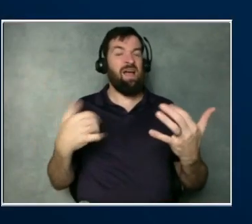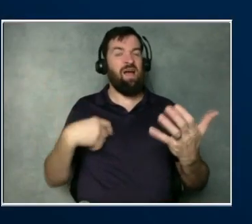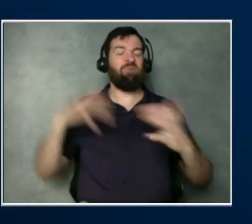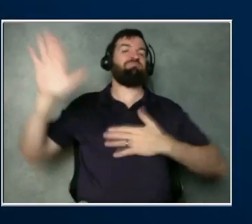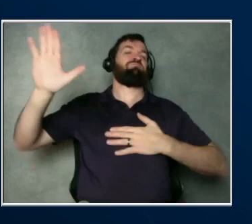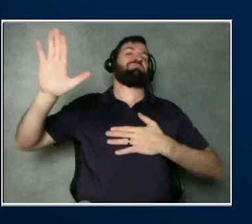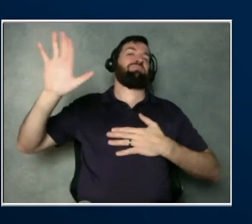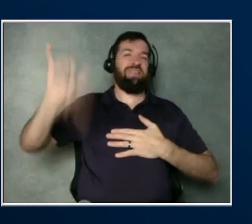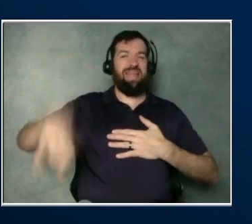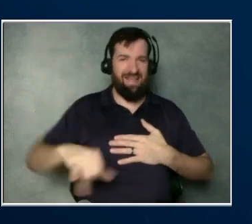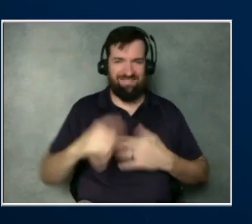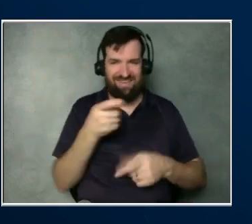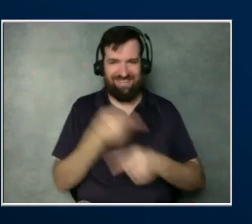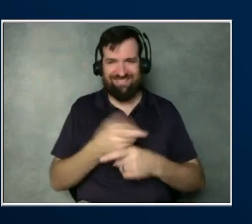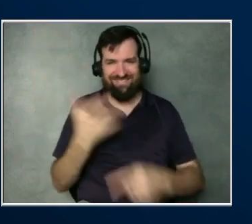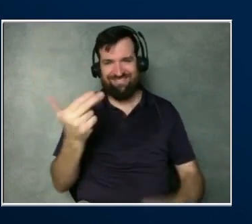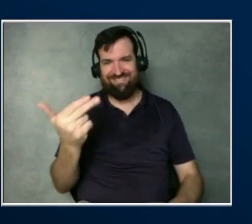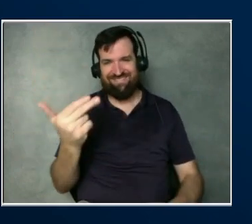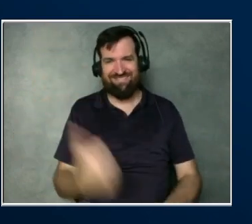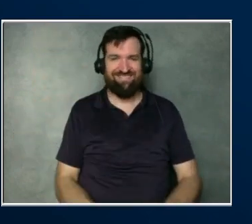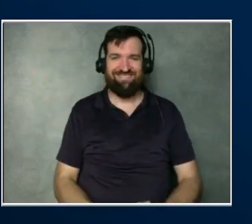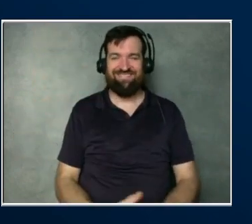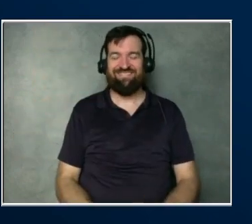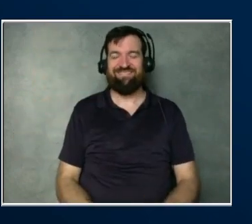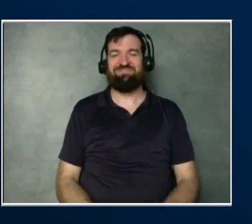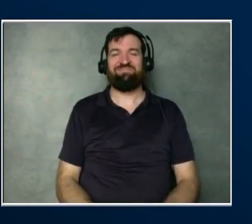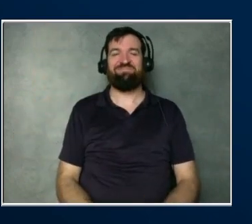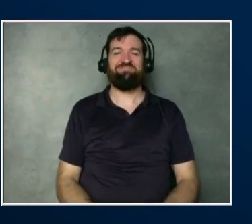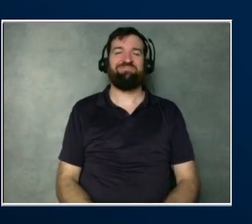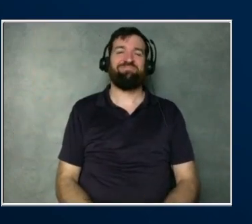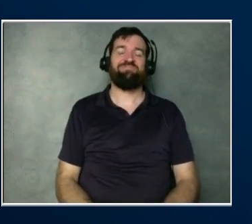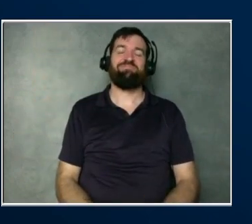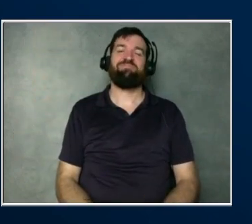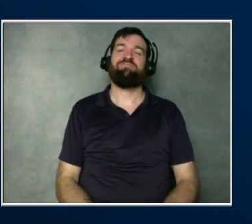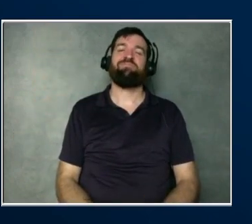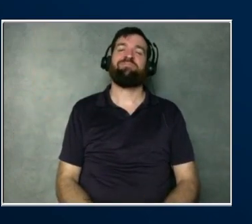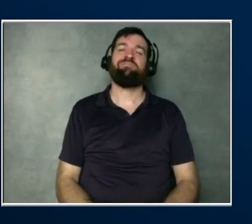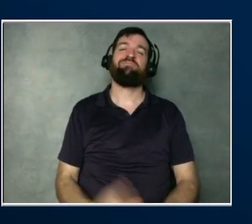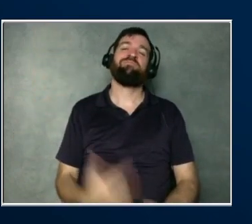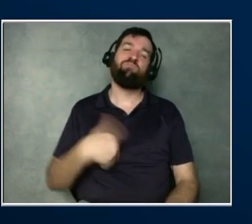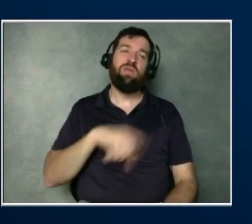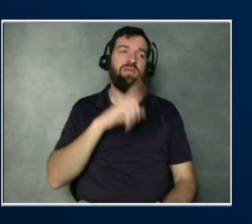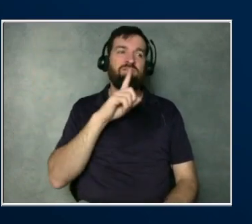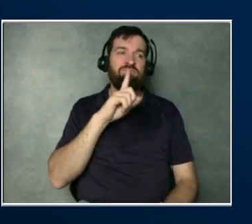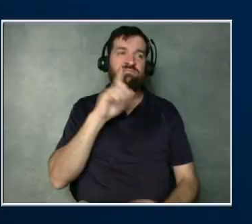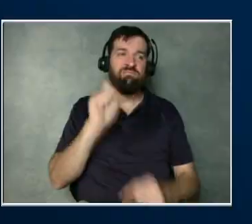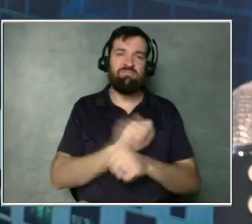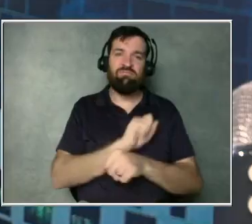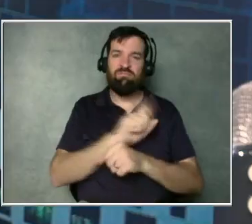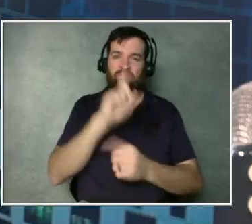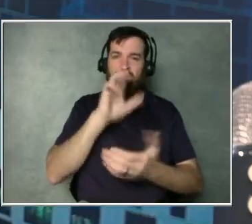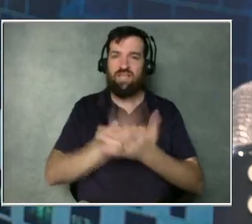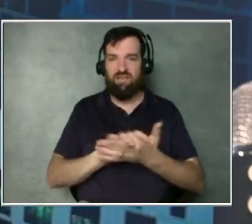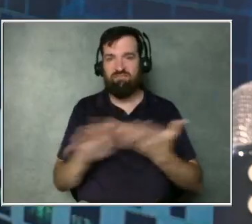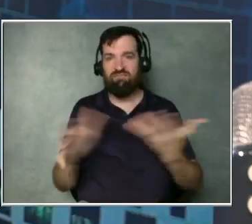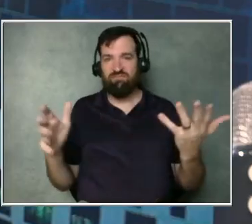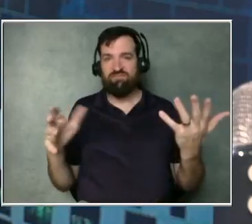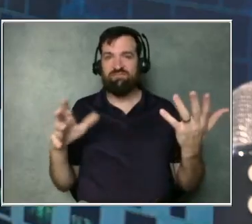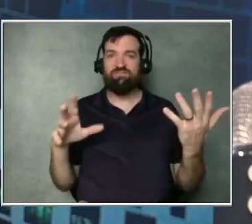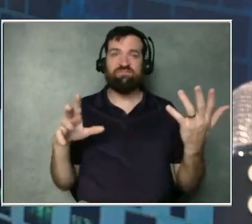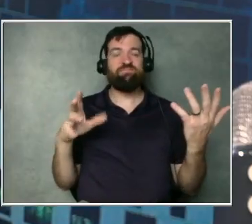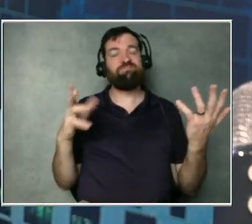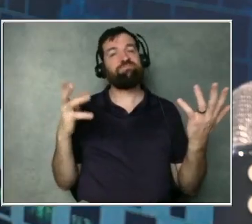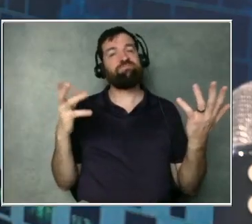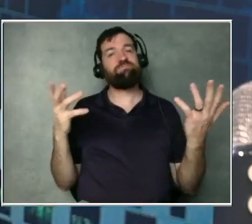that. Yeah. So, we really do believe in it, and that's why I say you really do have